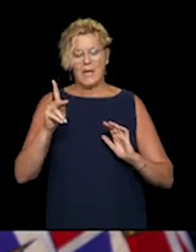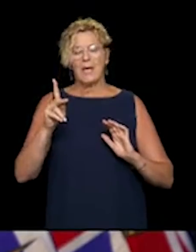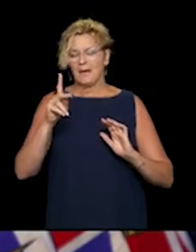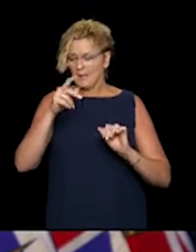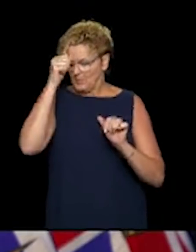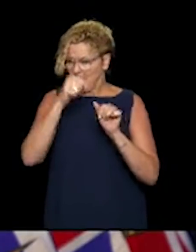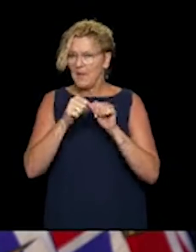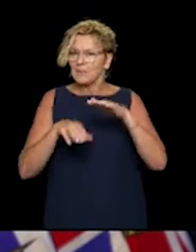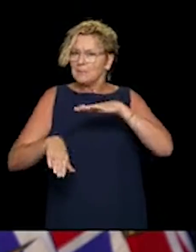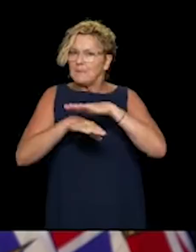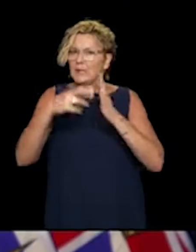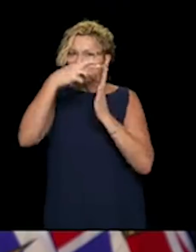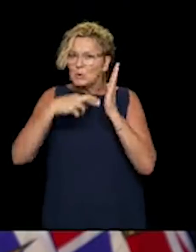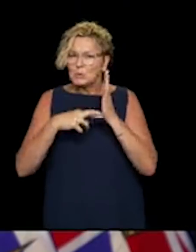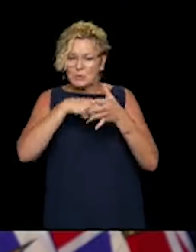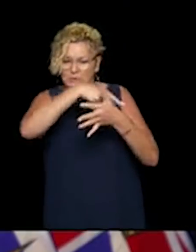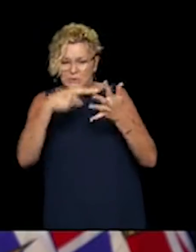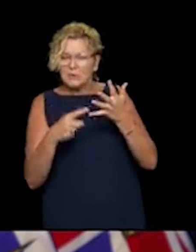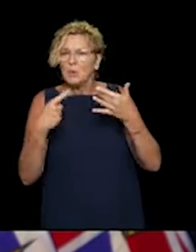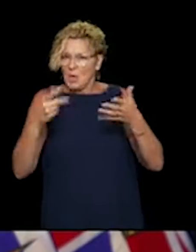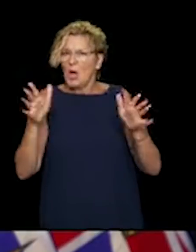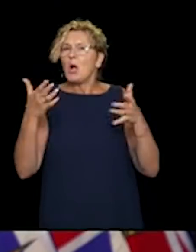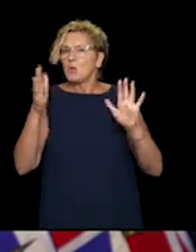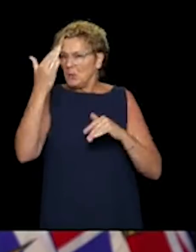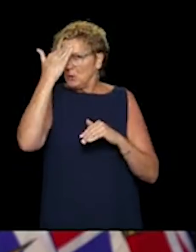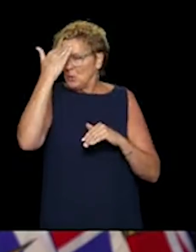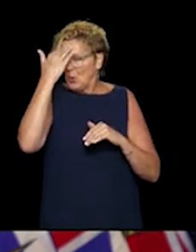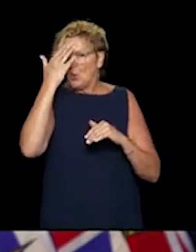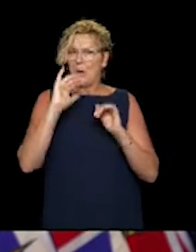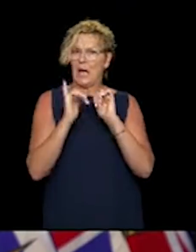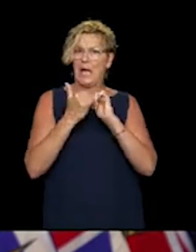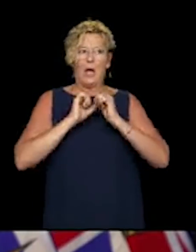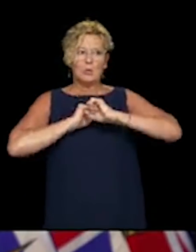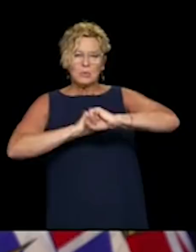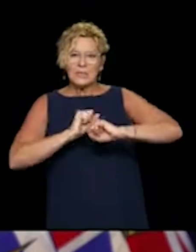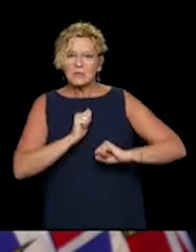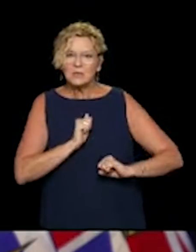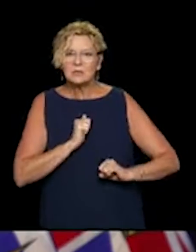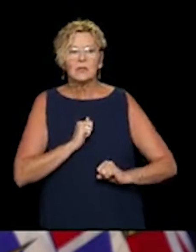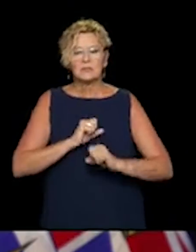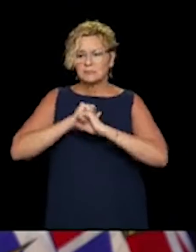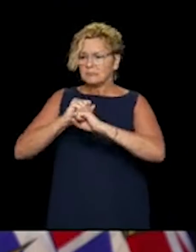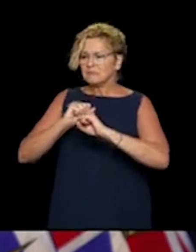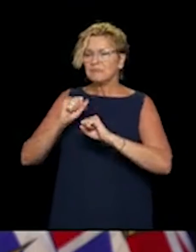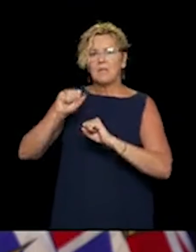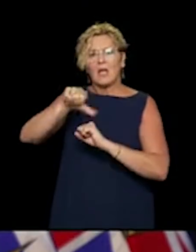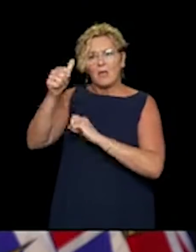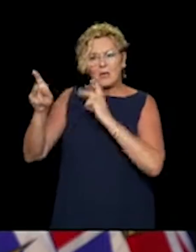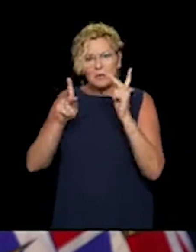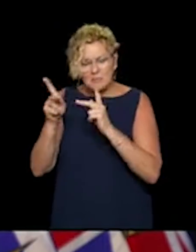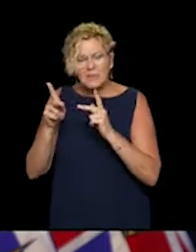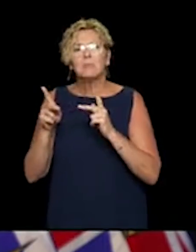back to the basics that we know takes to control this outbreak. So that means going back to our layers